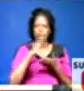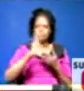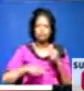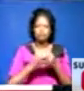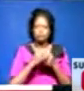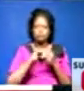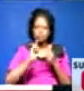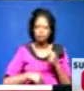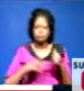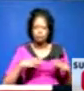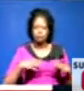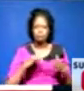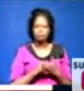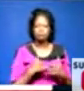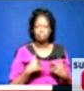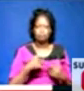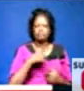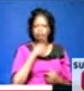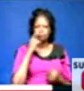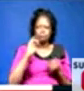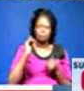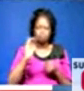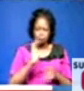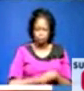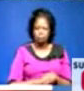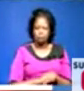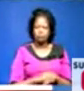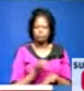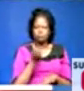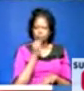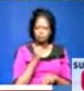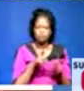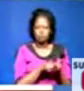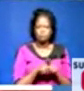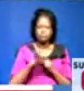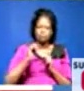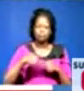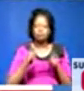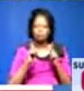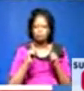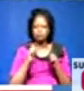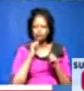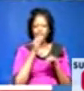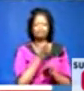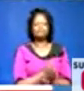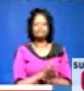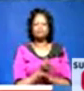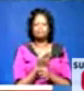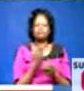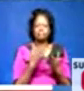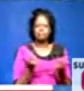800,000 residents facing severe drought in his county to get relief food. Even the county itself is not just sitting back and watching things happen.